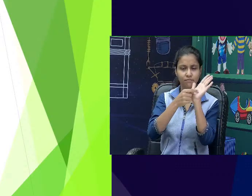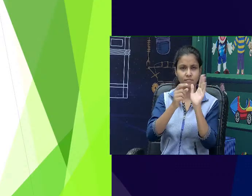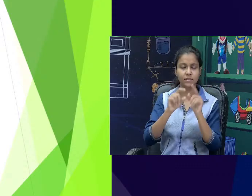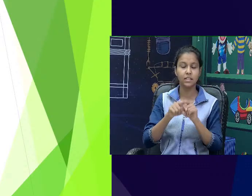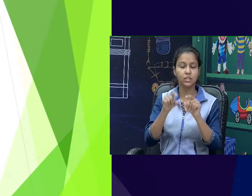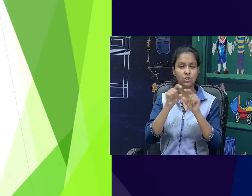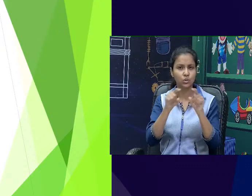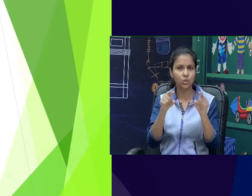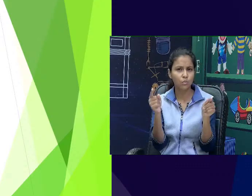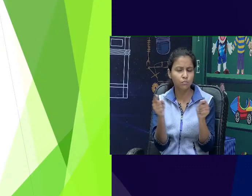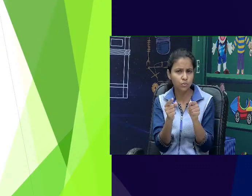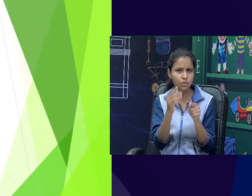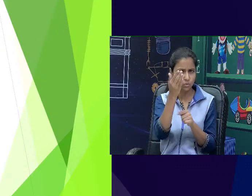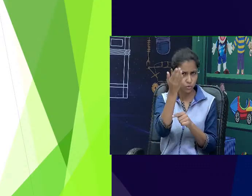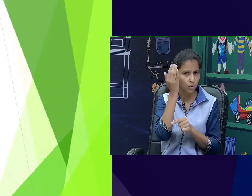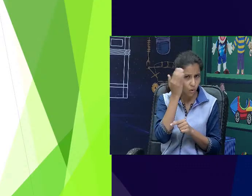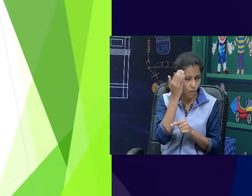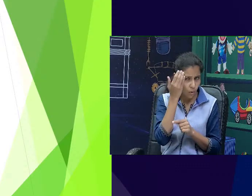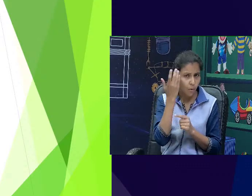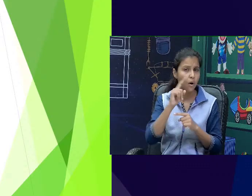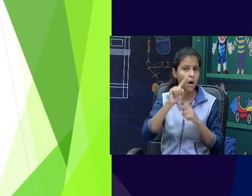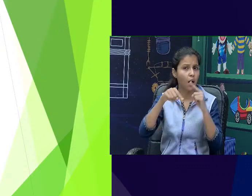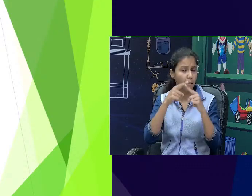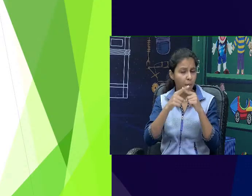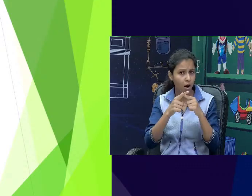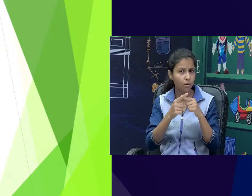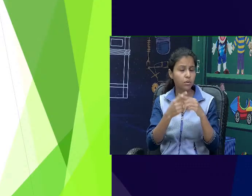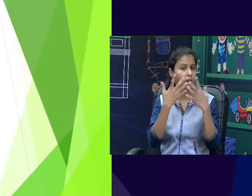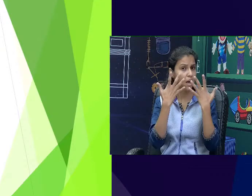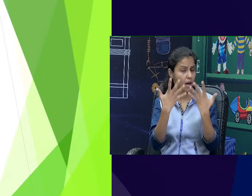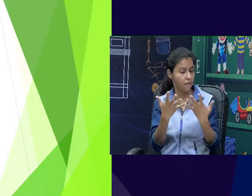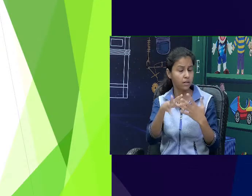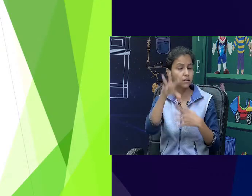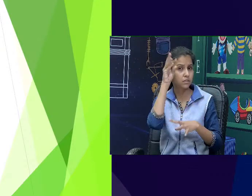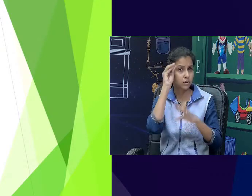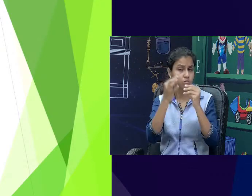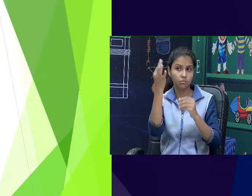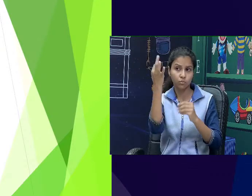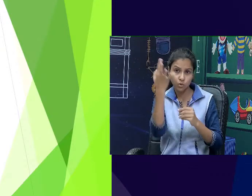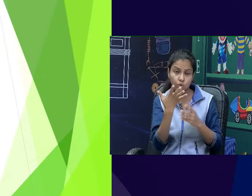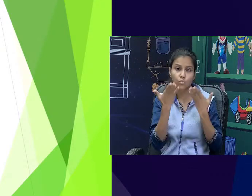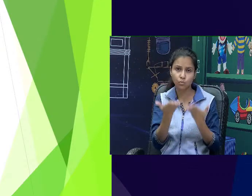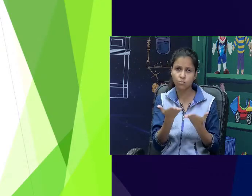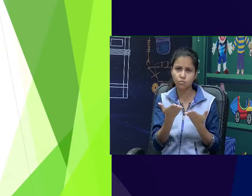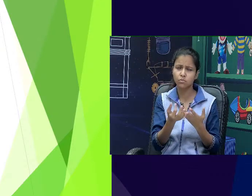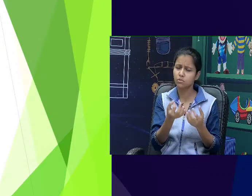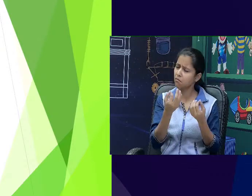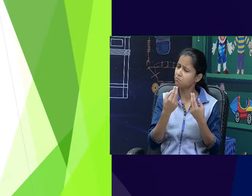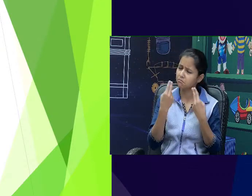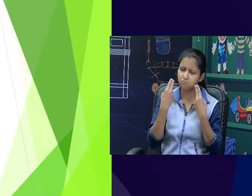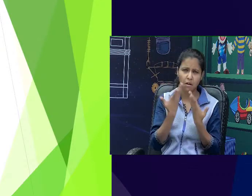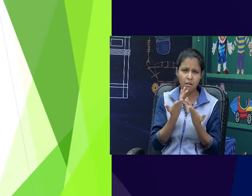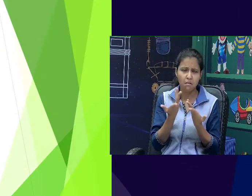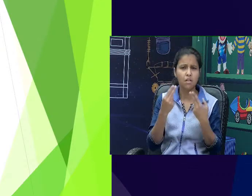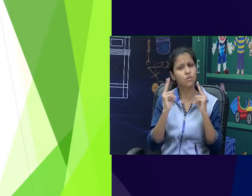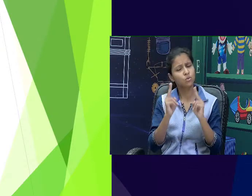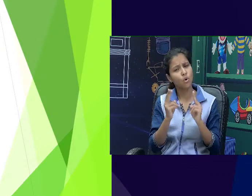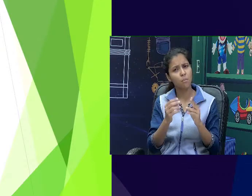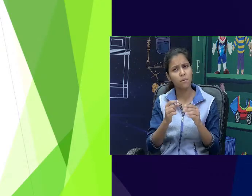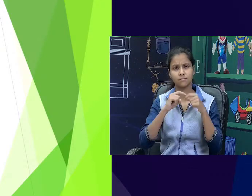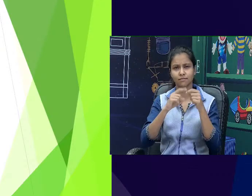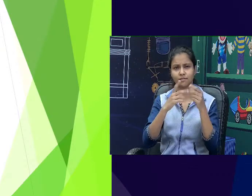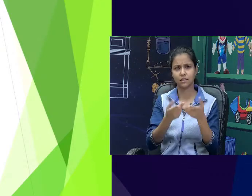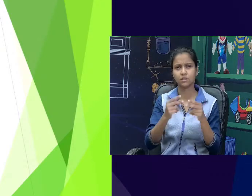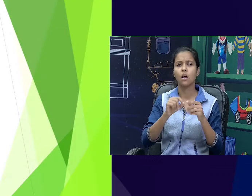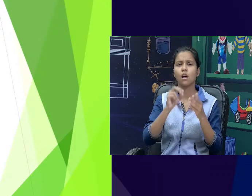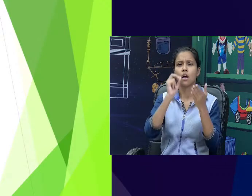to someone you know about having learned to do something new. This is a very general question that they have to write an